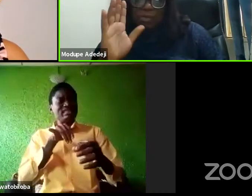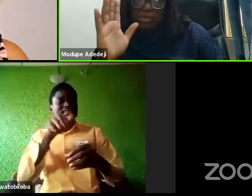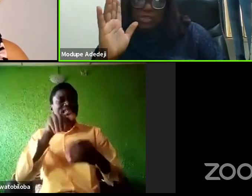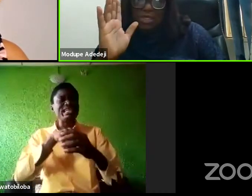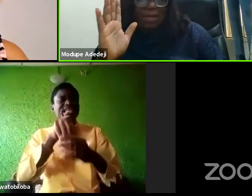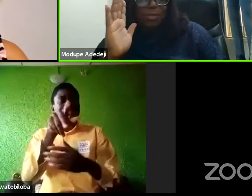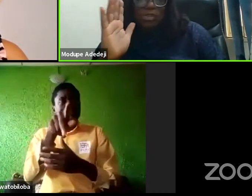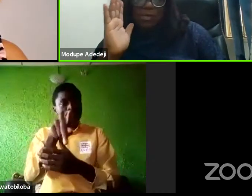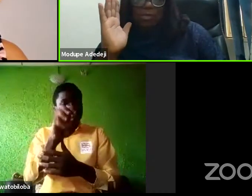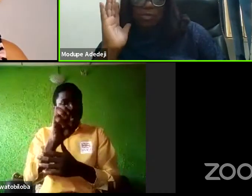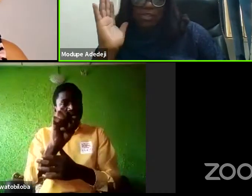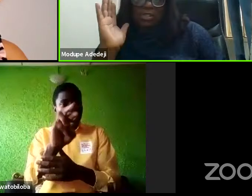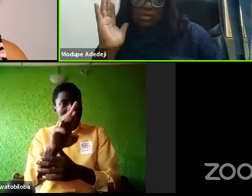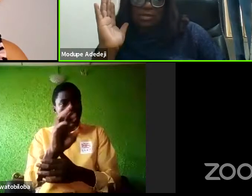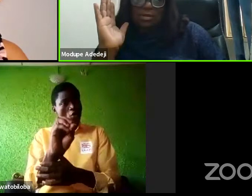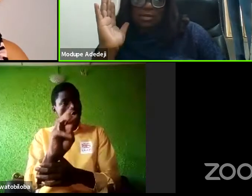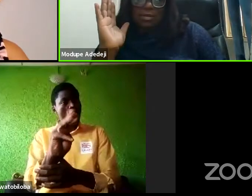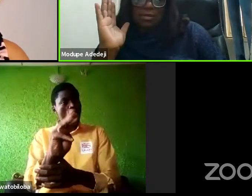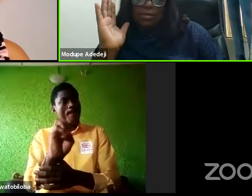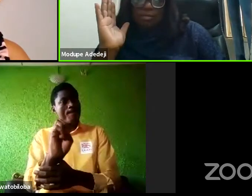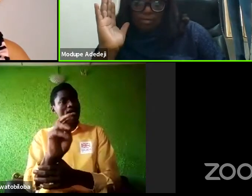in menopause and postmenopause.